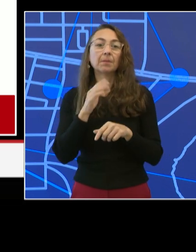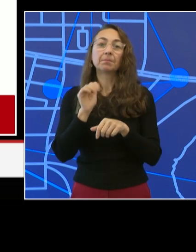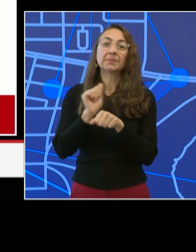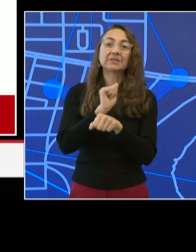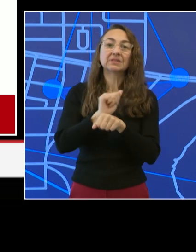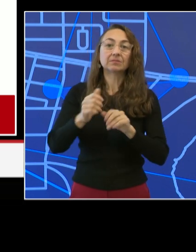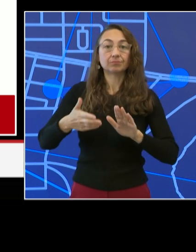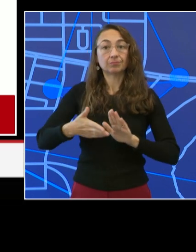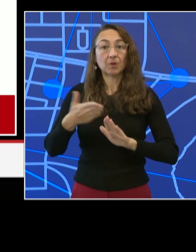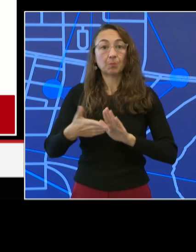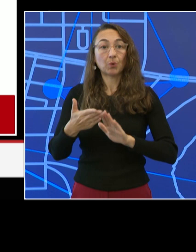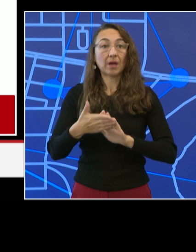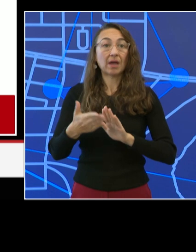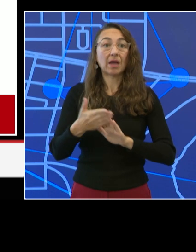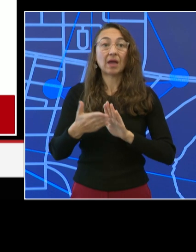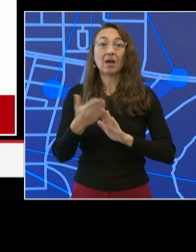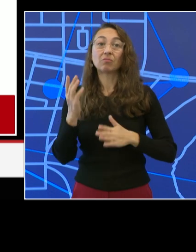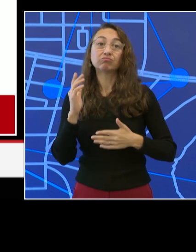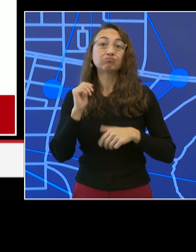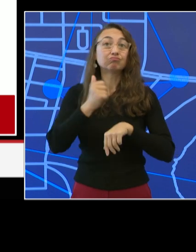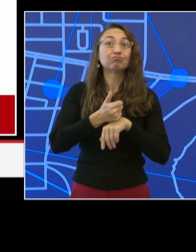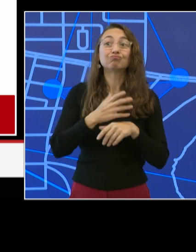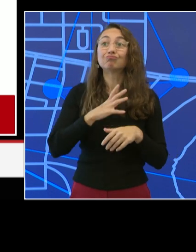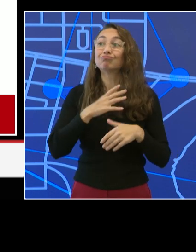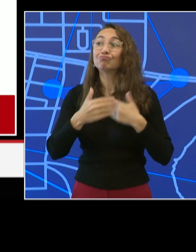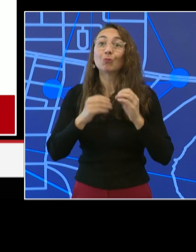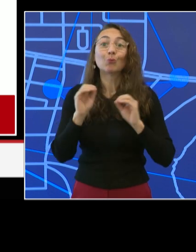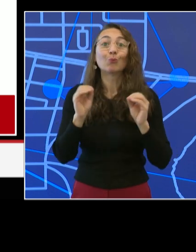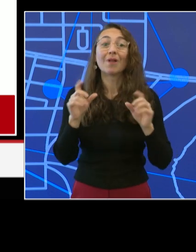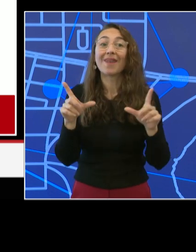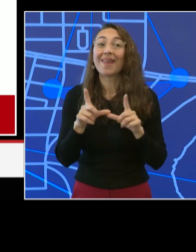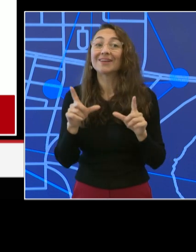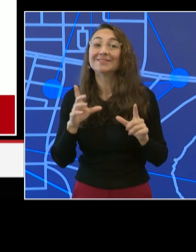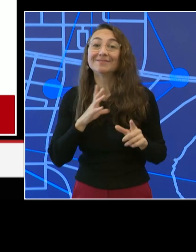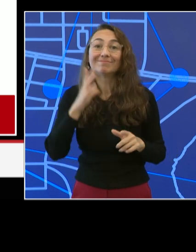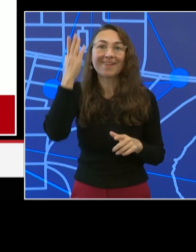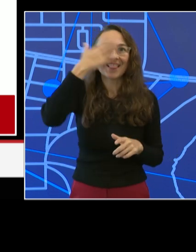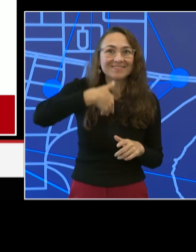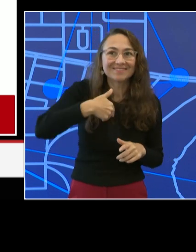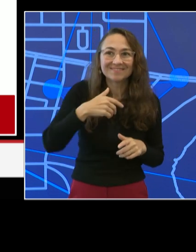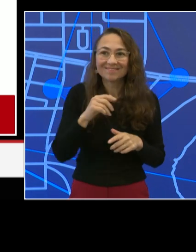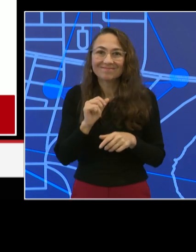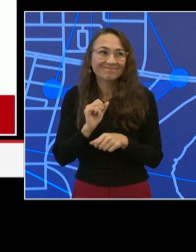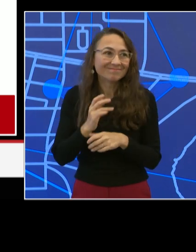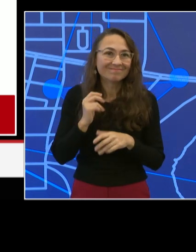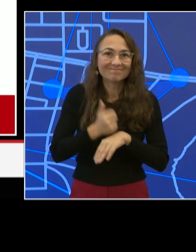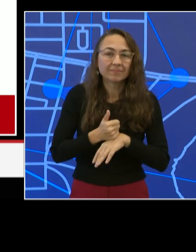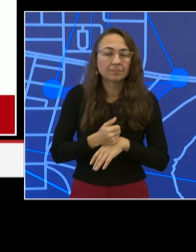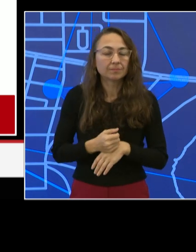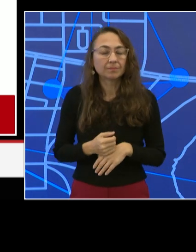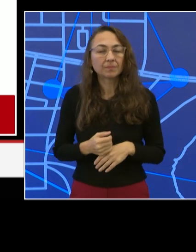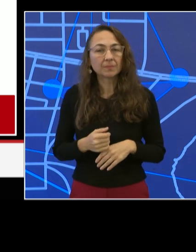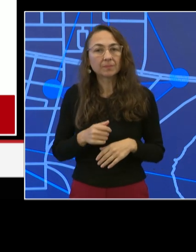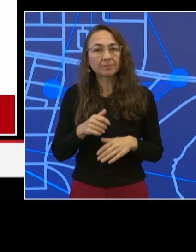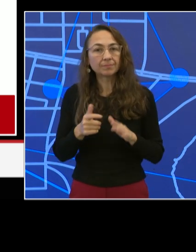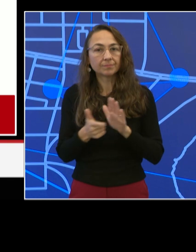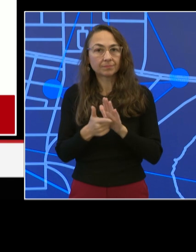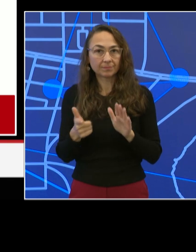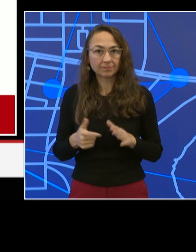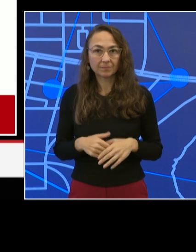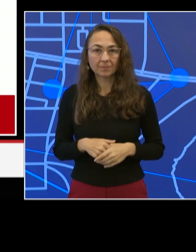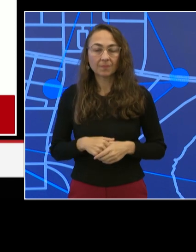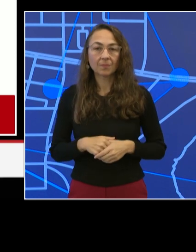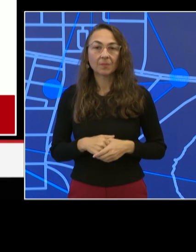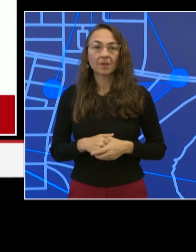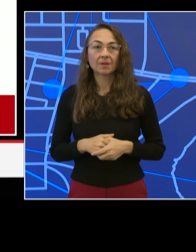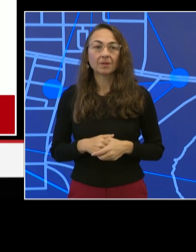DC law, and any businesses skirting around the law will face consequences. One of the most important things I think since I've been in this